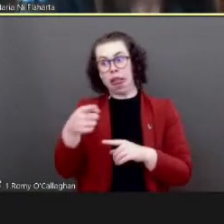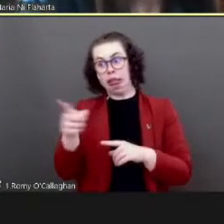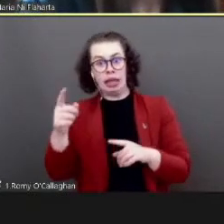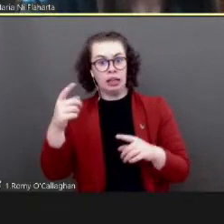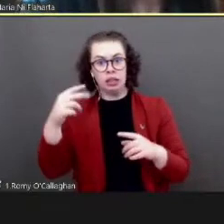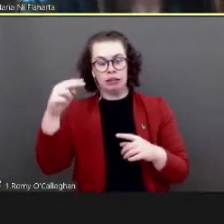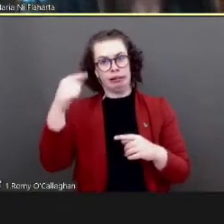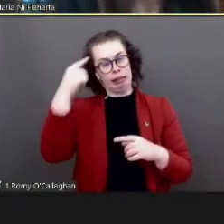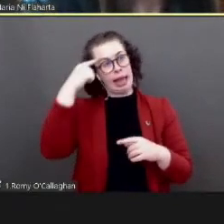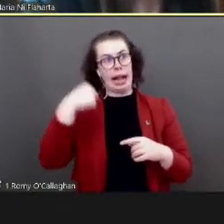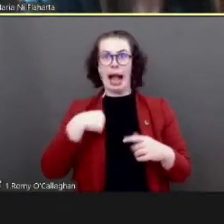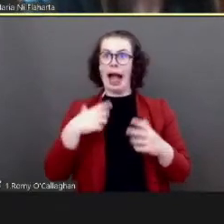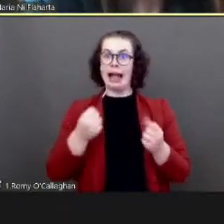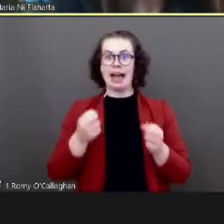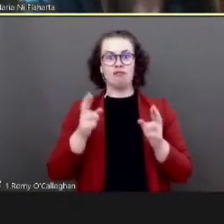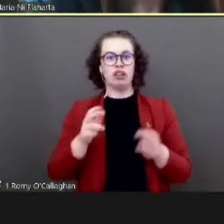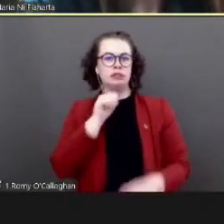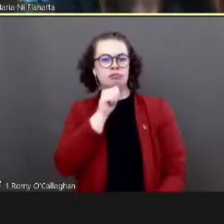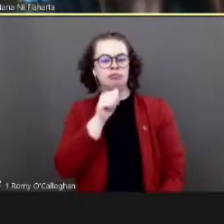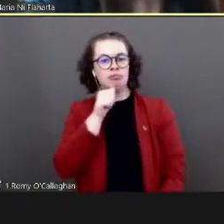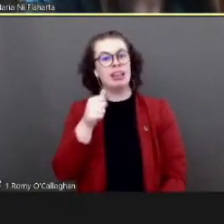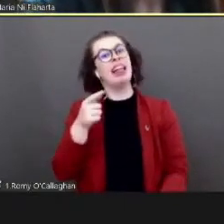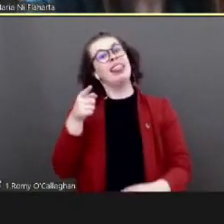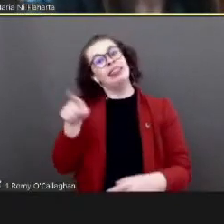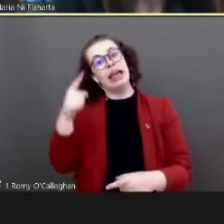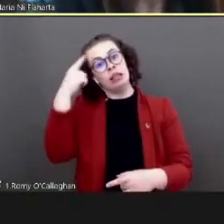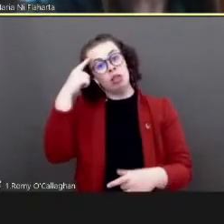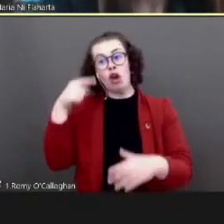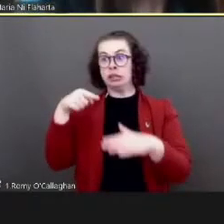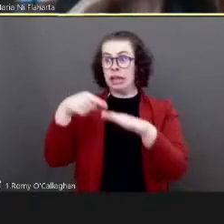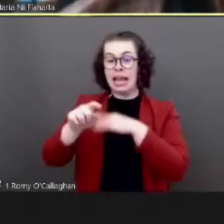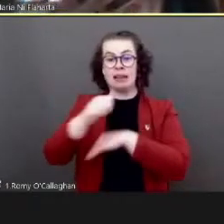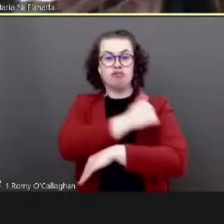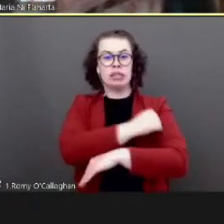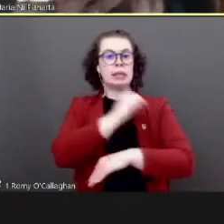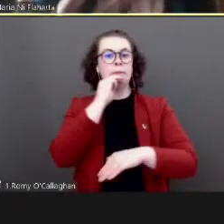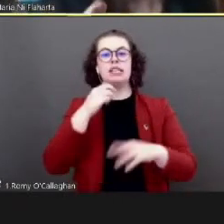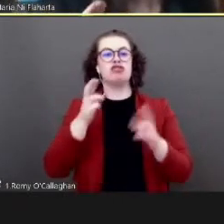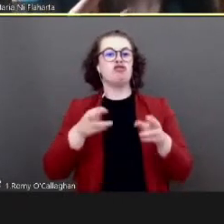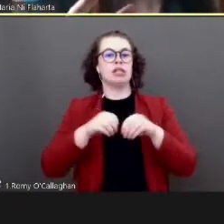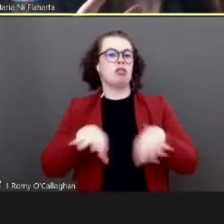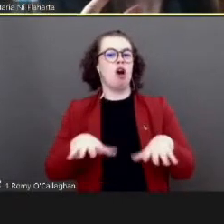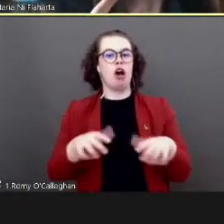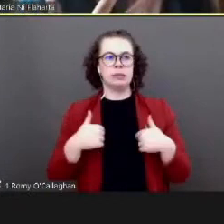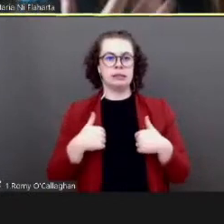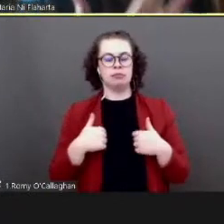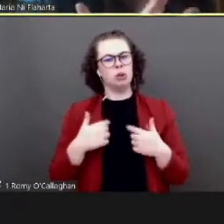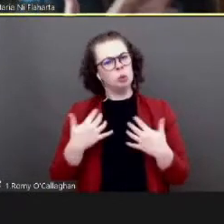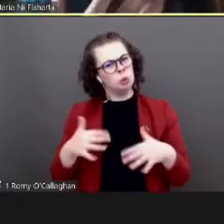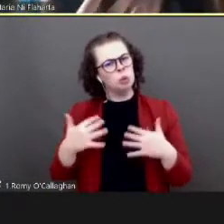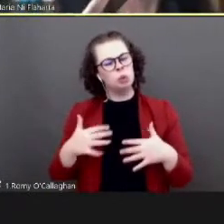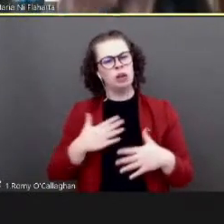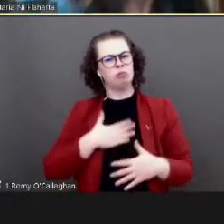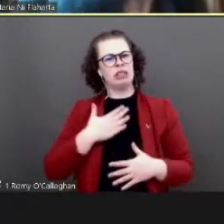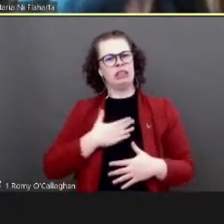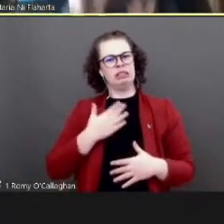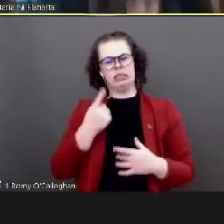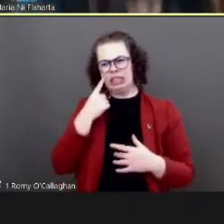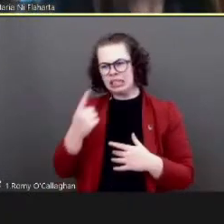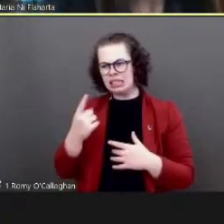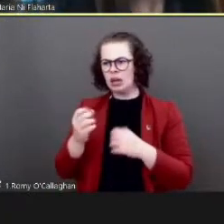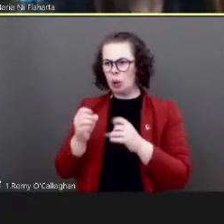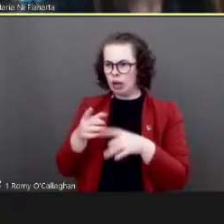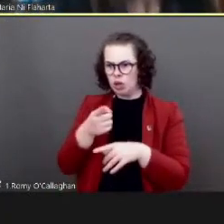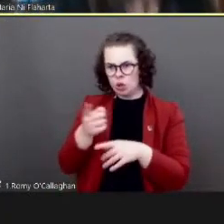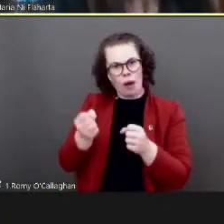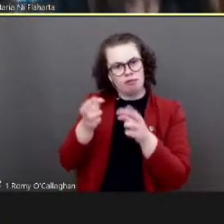as rights holders once they were within the prison setting was quite upsetting. And there was quite a lot of confusion between rights and regime.